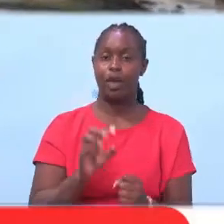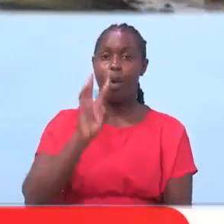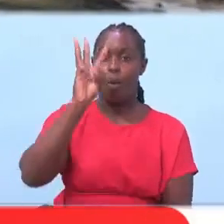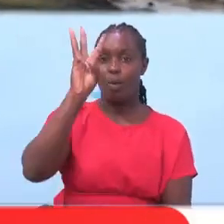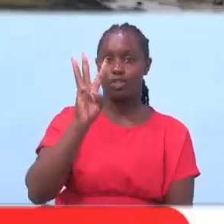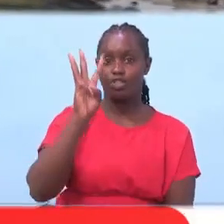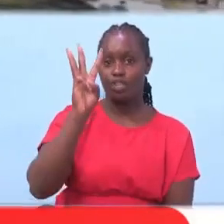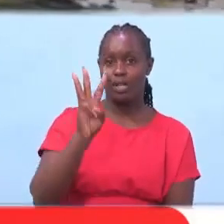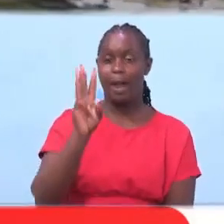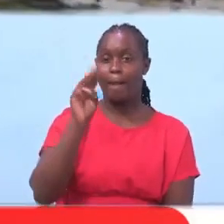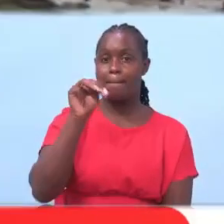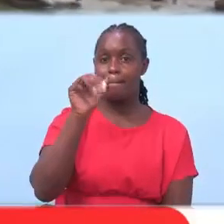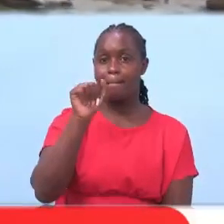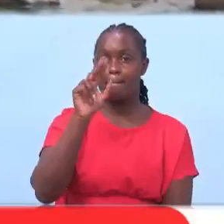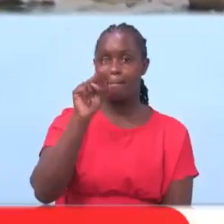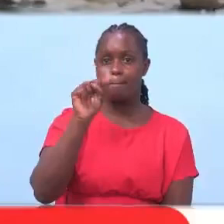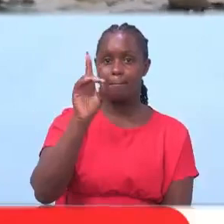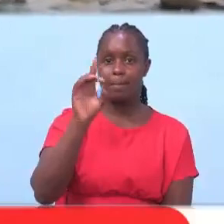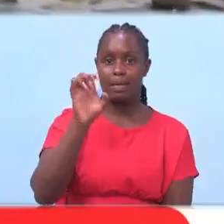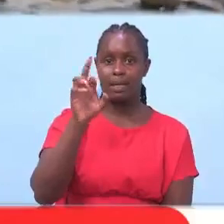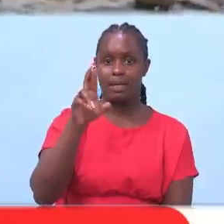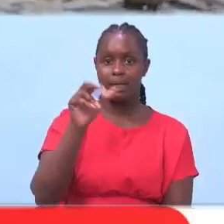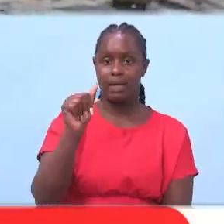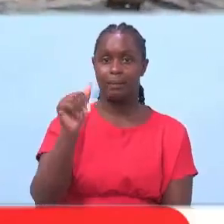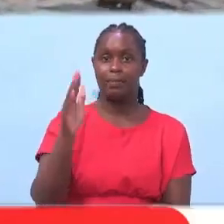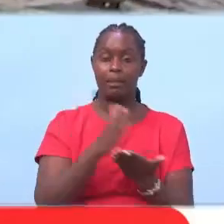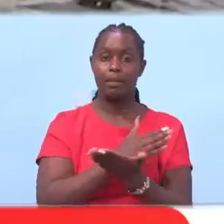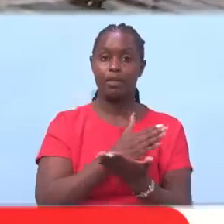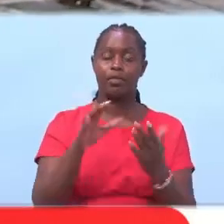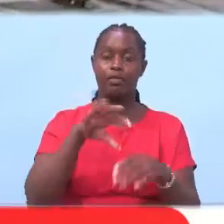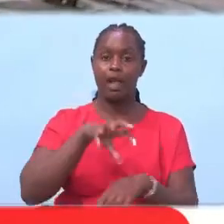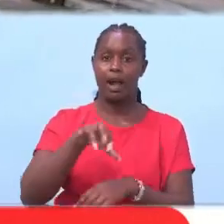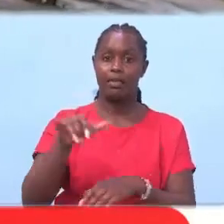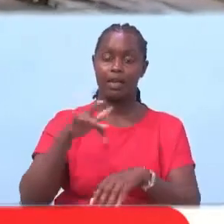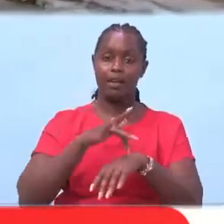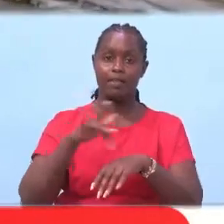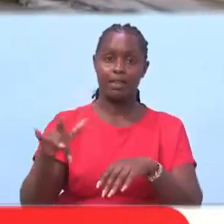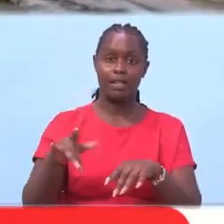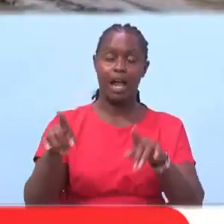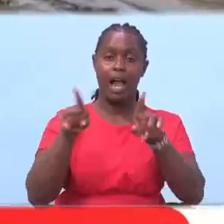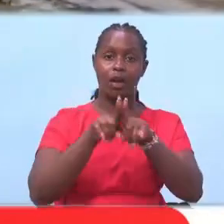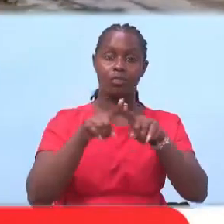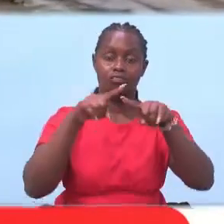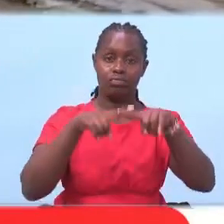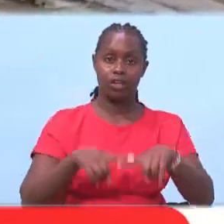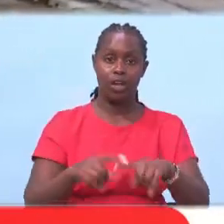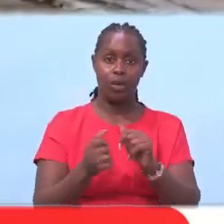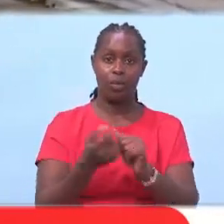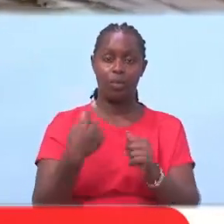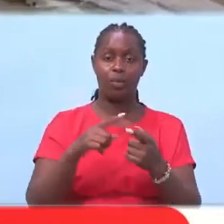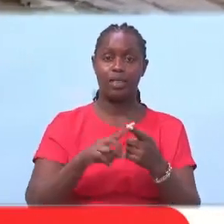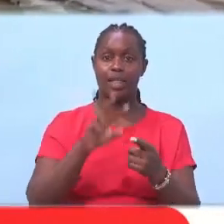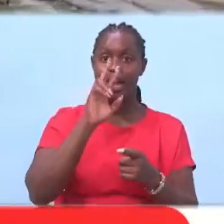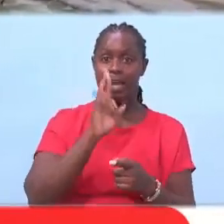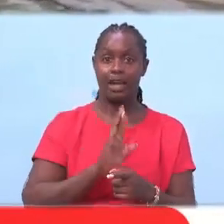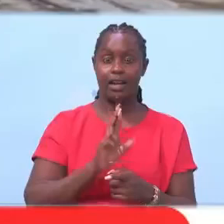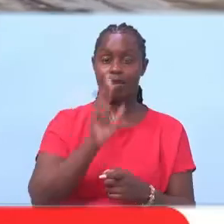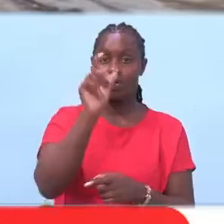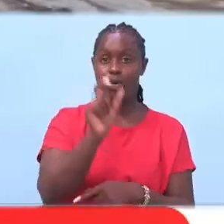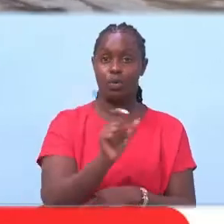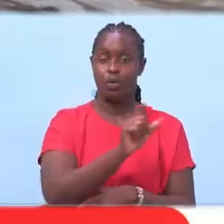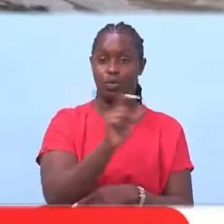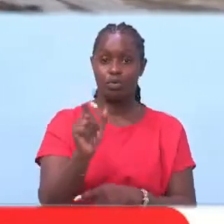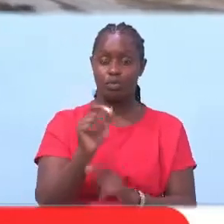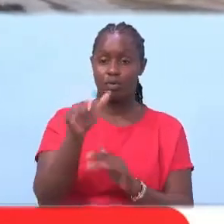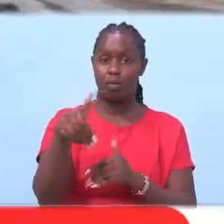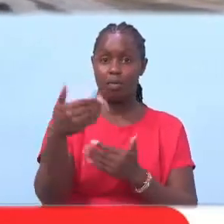ya kaunti zilizoathirika zaidi na mafuriko haya. Na kulingana na shirika la Msalaba Mwekundu, kuwafikishia